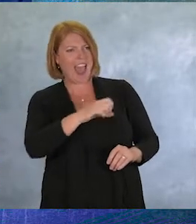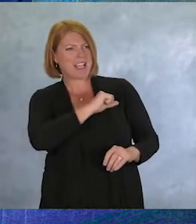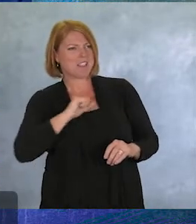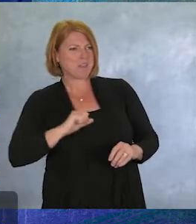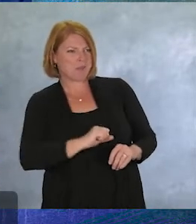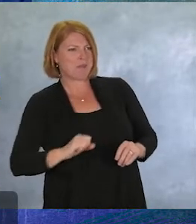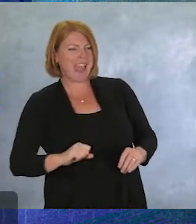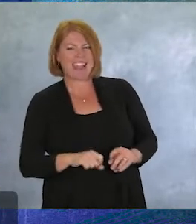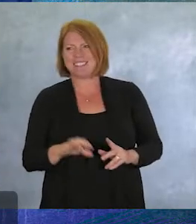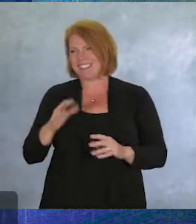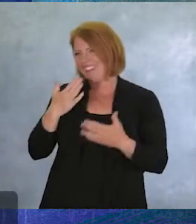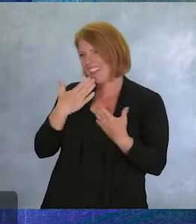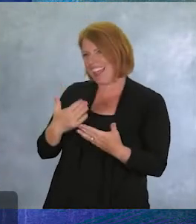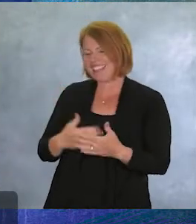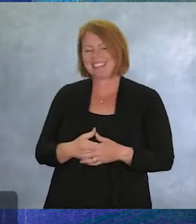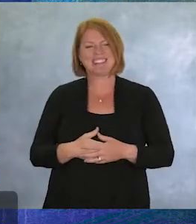fan.